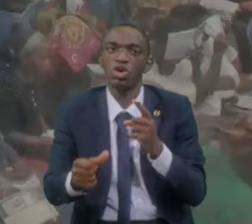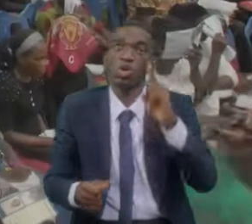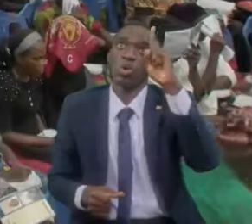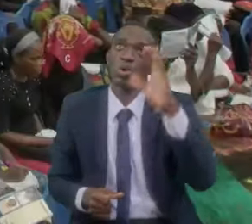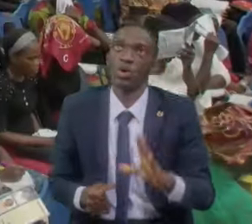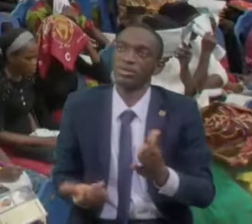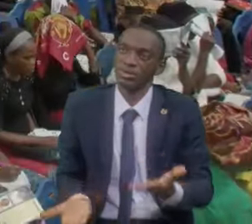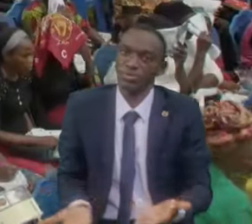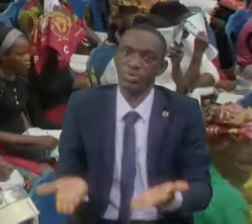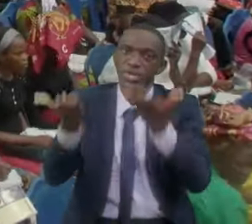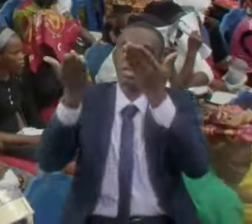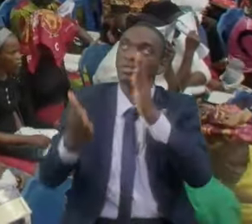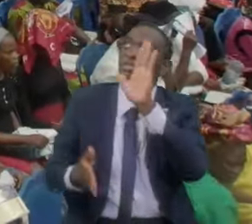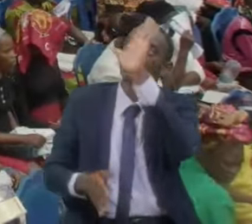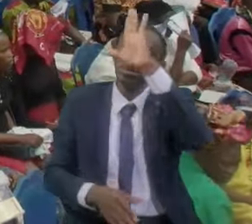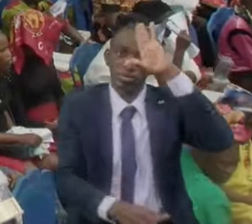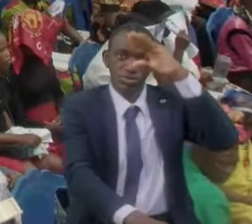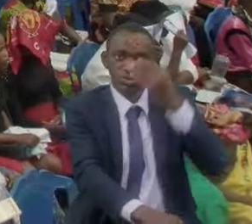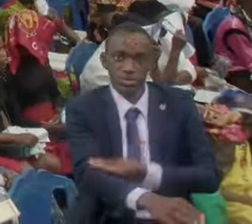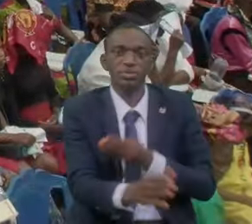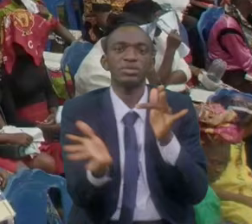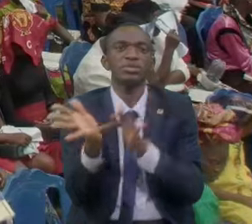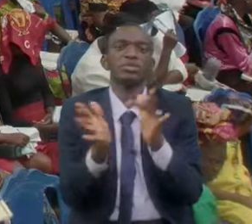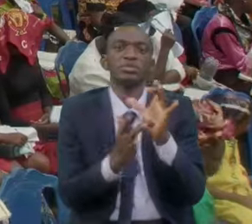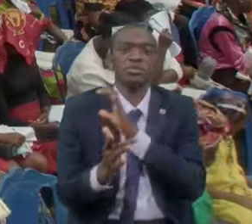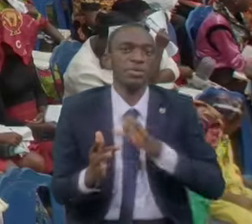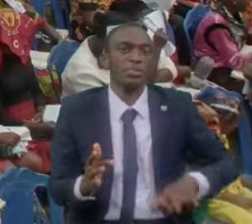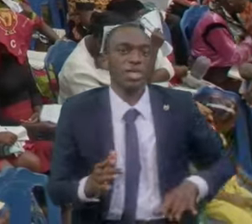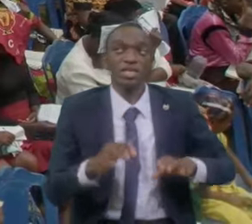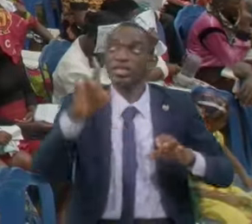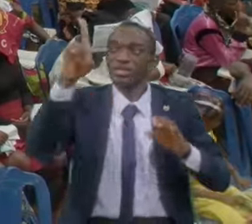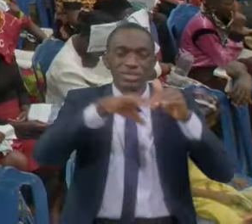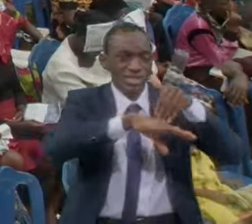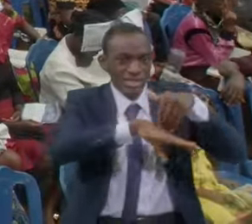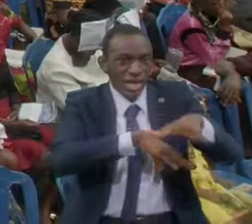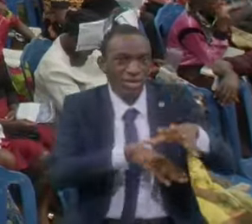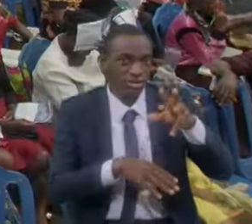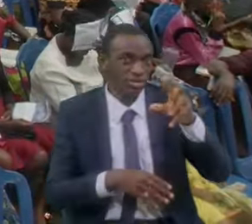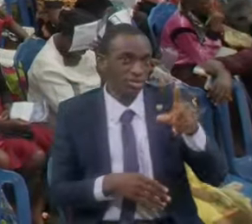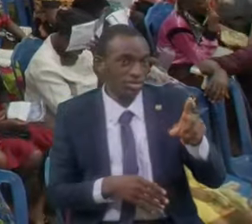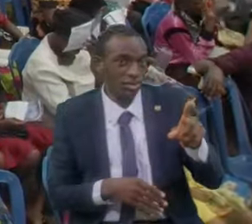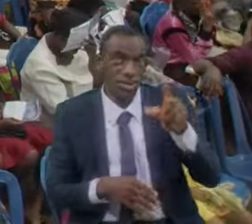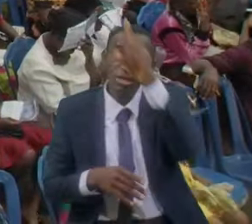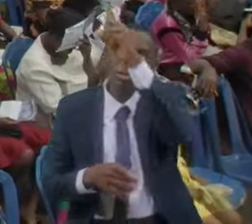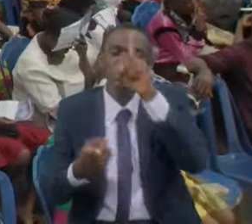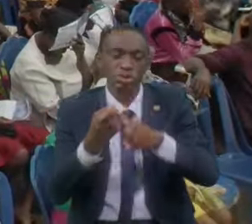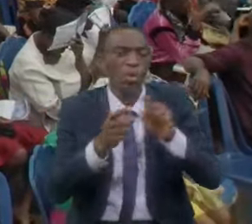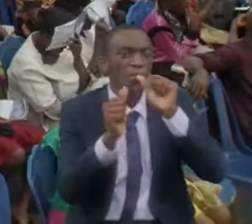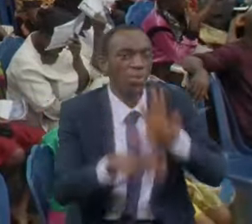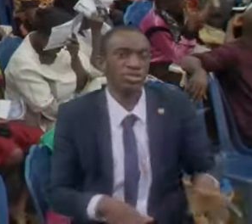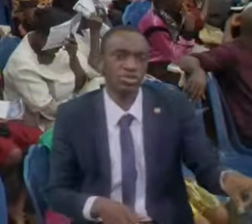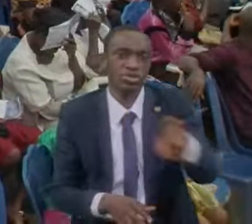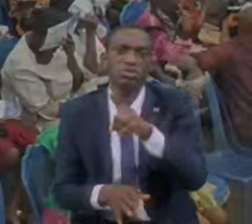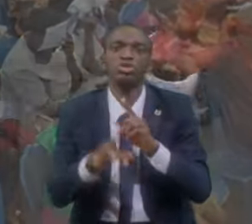his son Jesus, sent him to bless you. You are blessed.